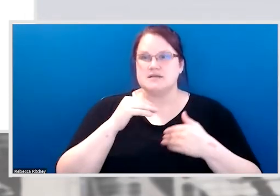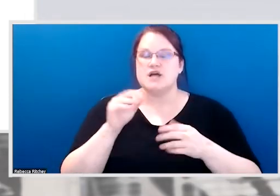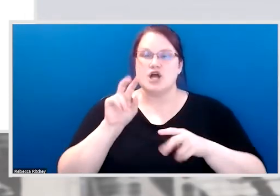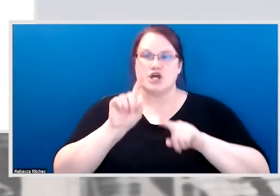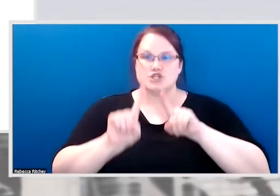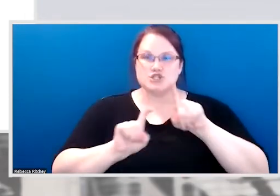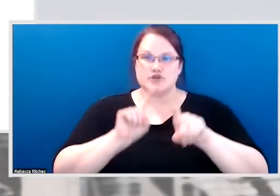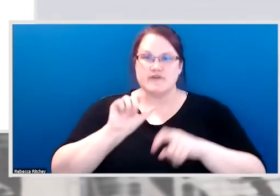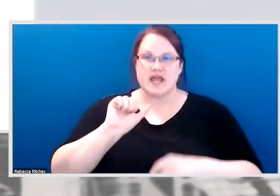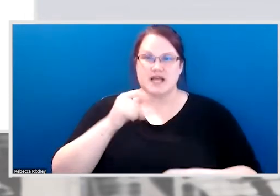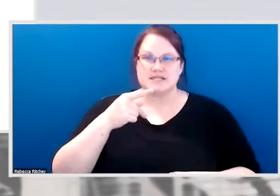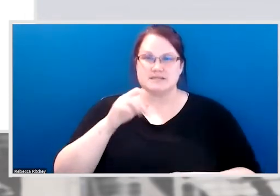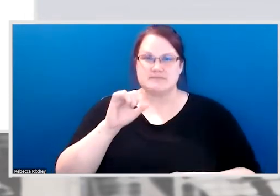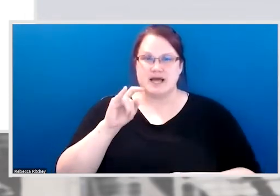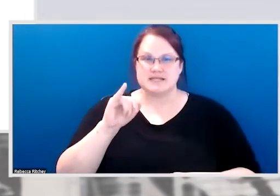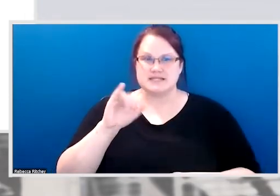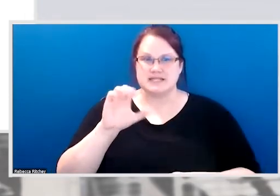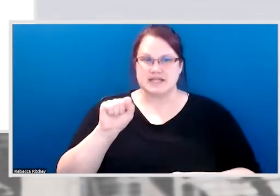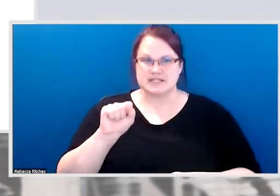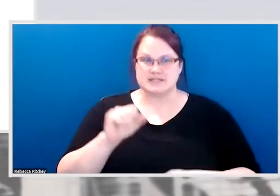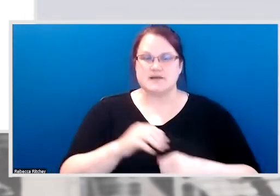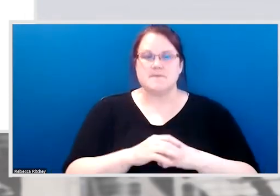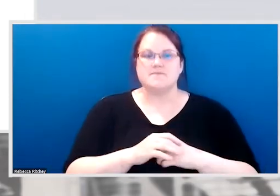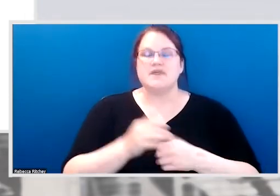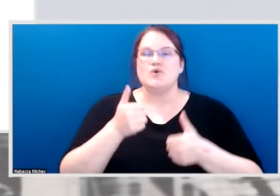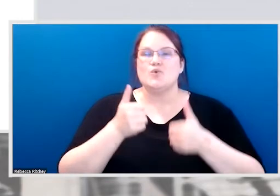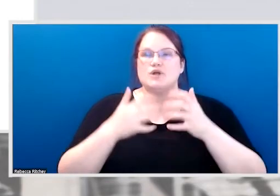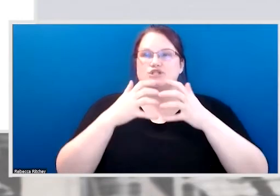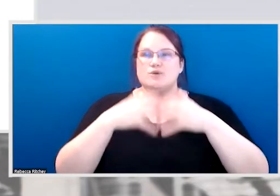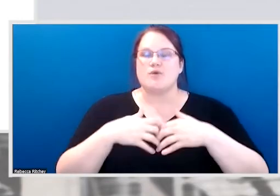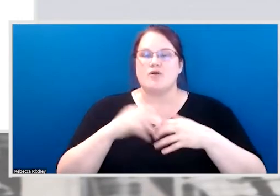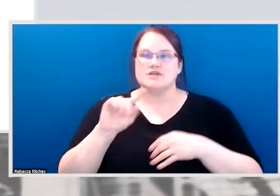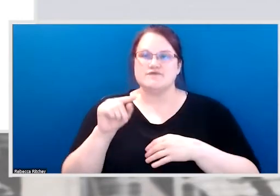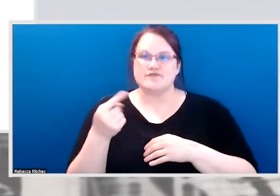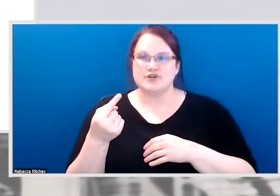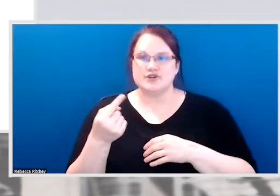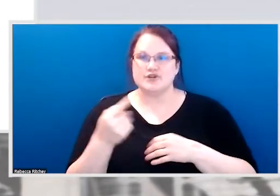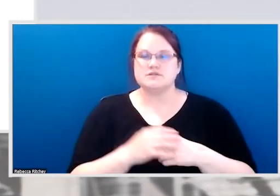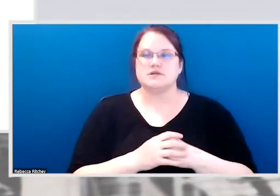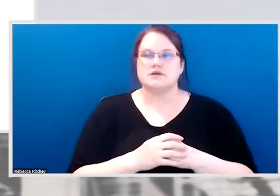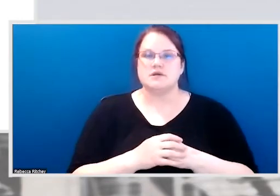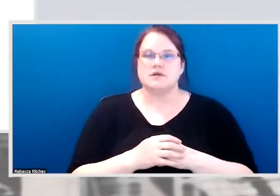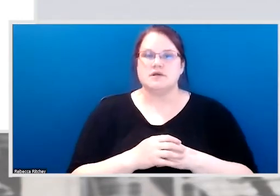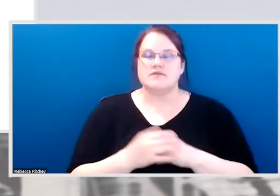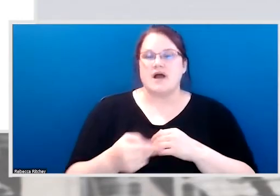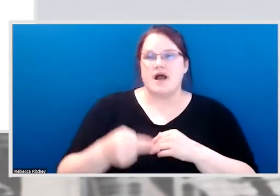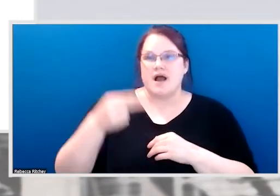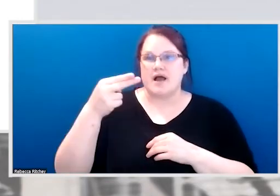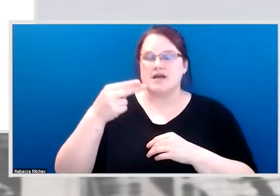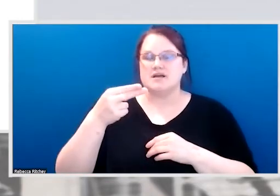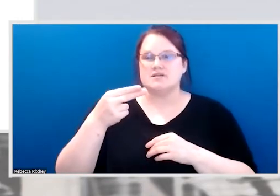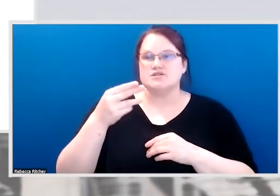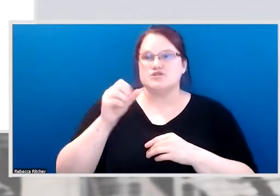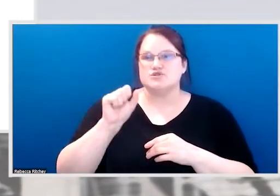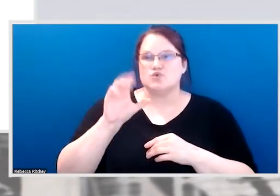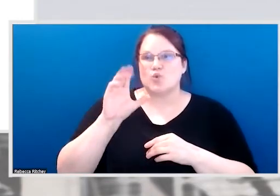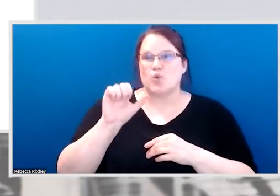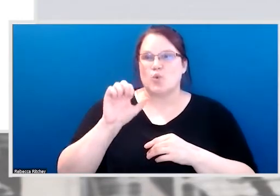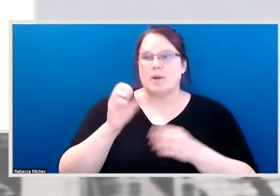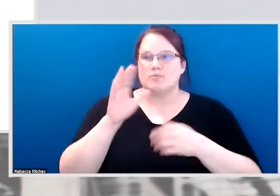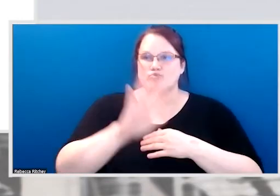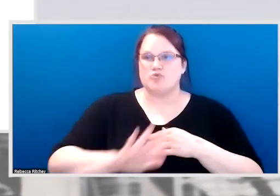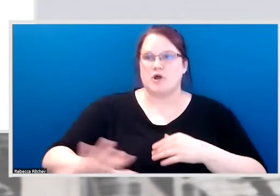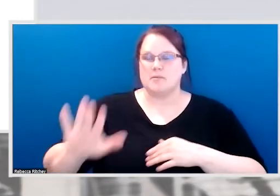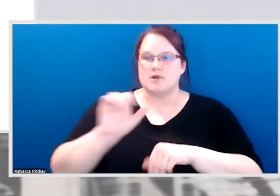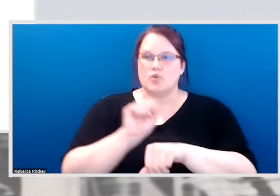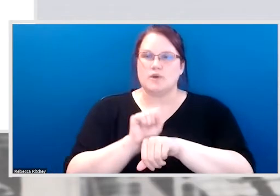on prospective properties that we want to demolish first, again, targeting the highest scoring properties. And then we work with our Office of